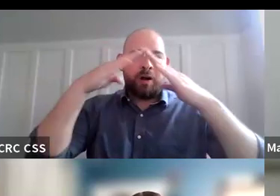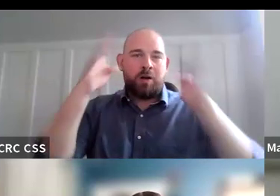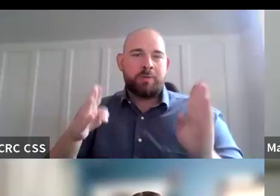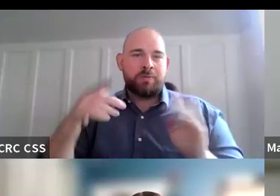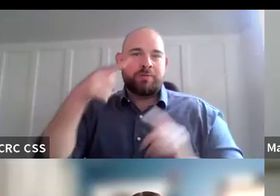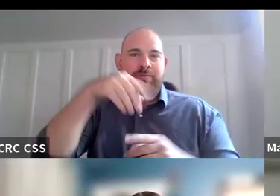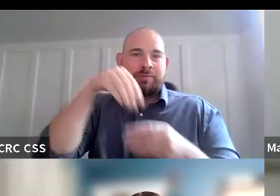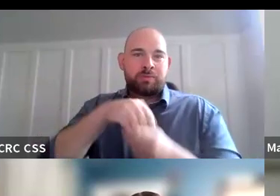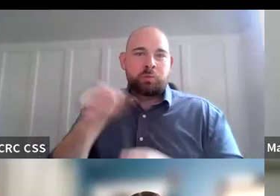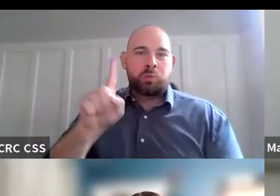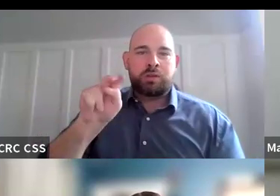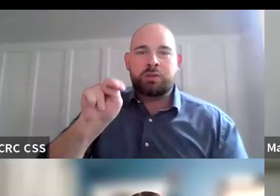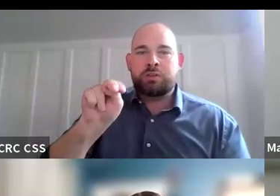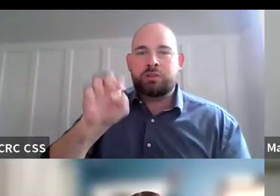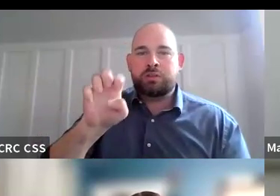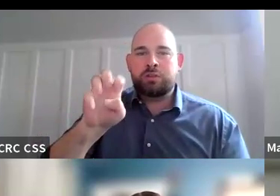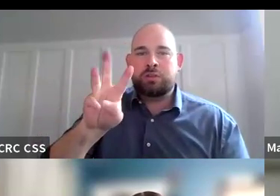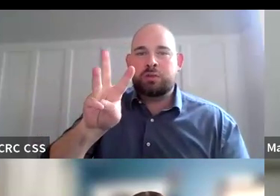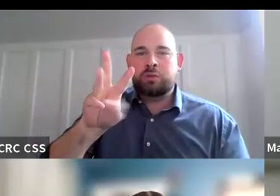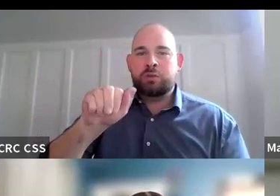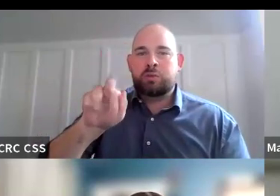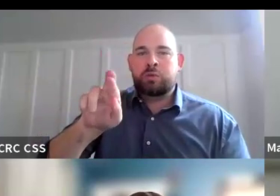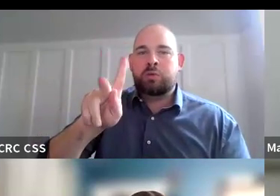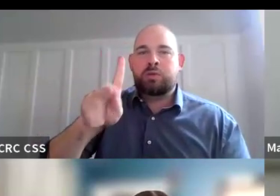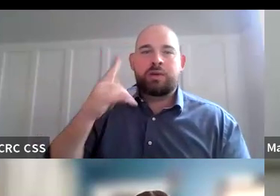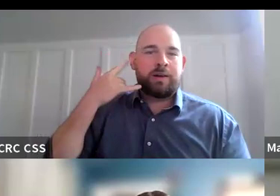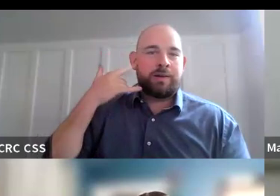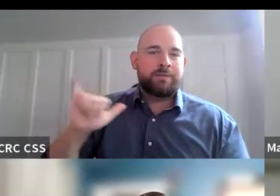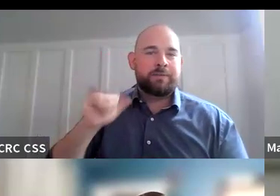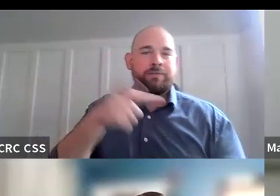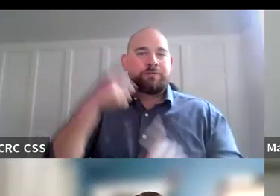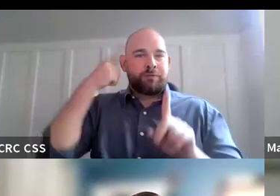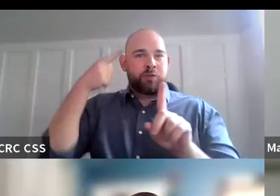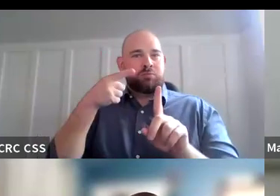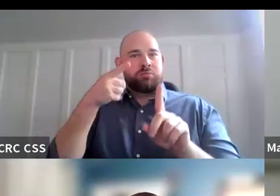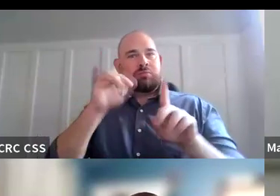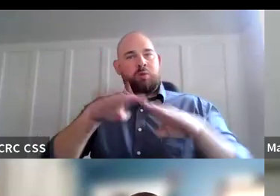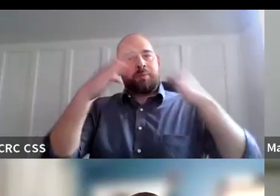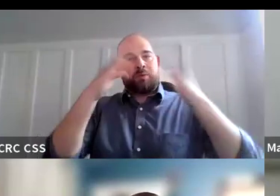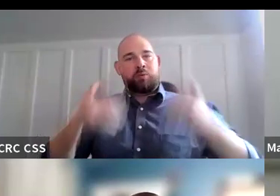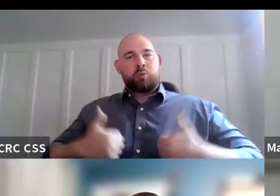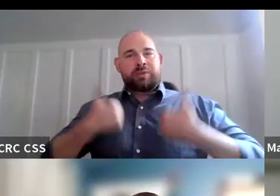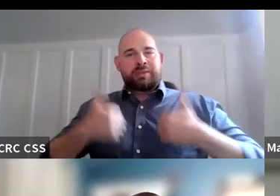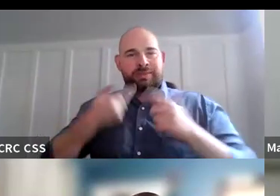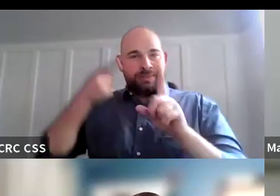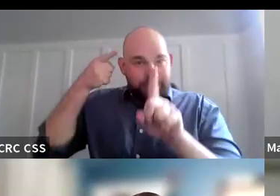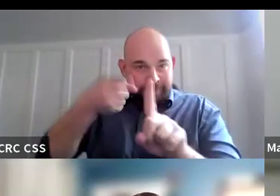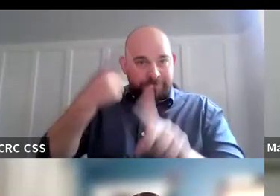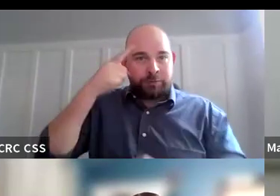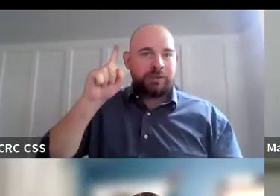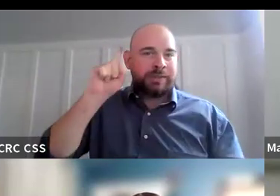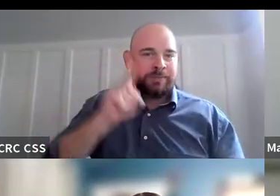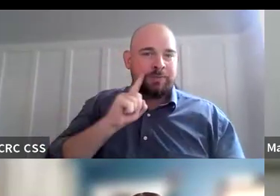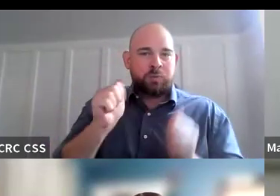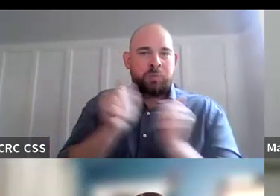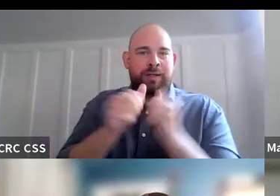know that we actually went to an open house that was in Newark, California. It was an open